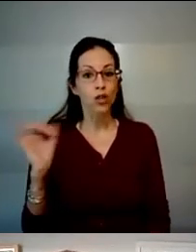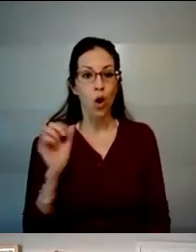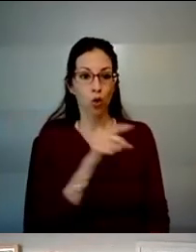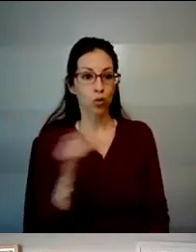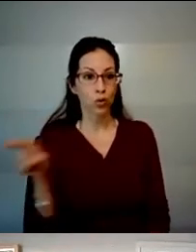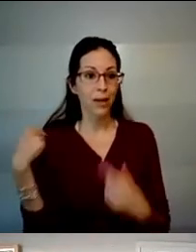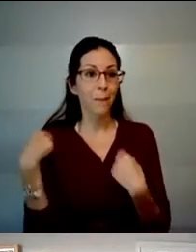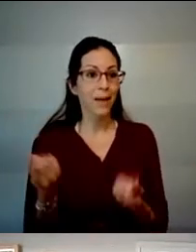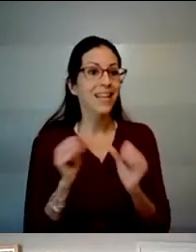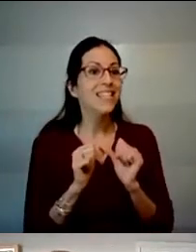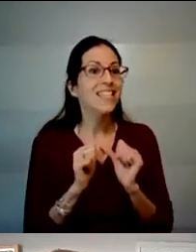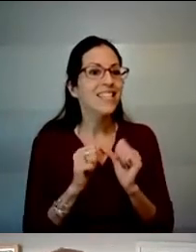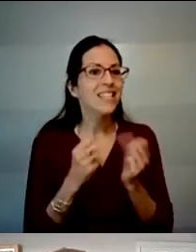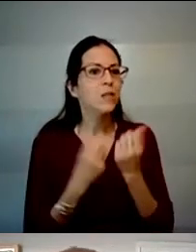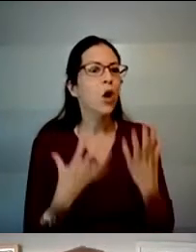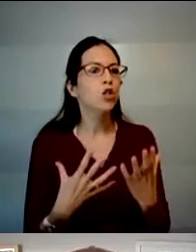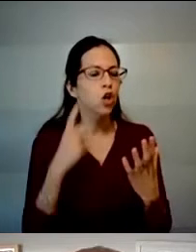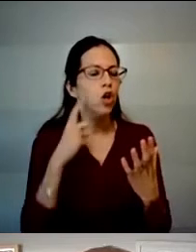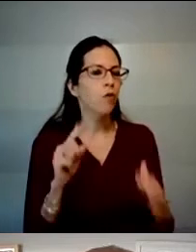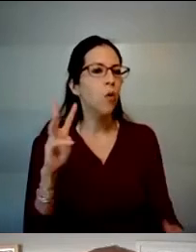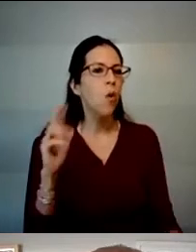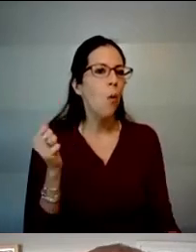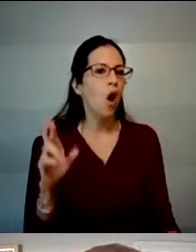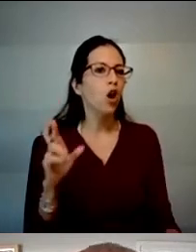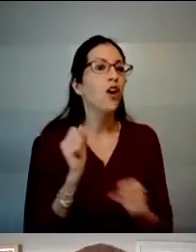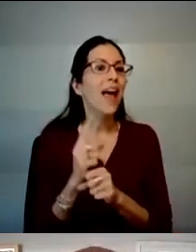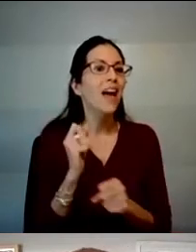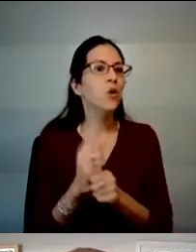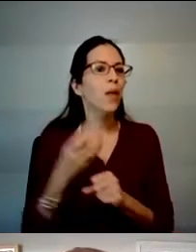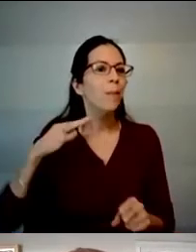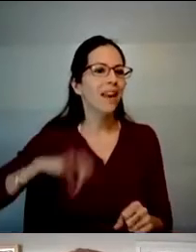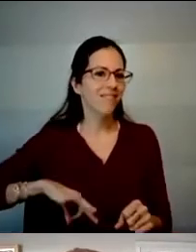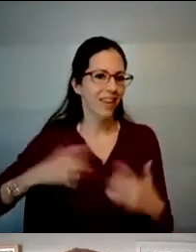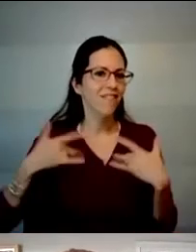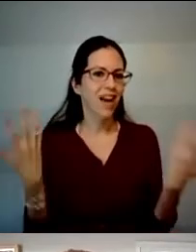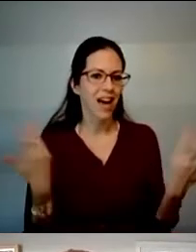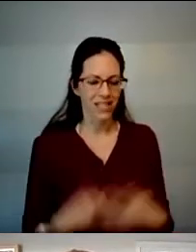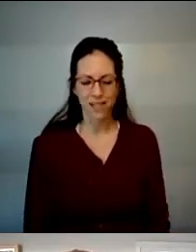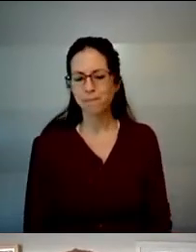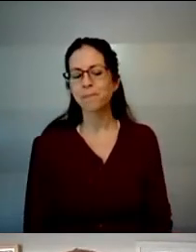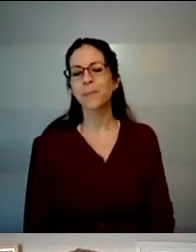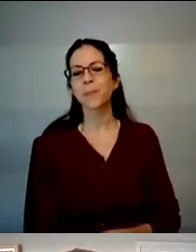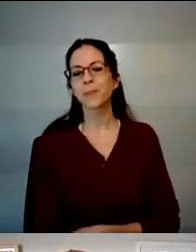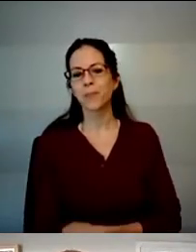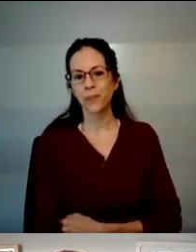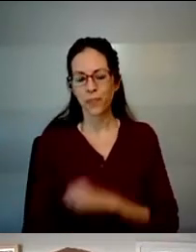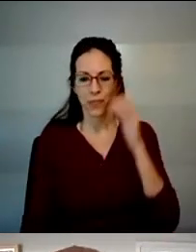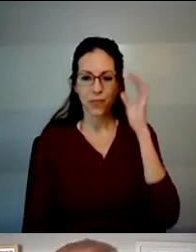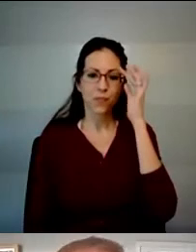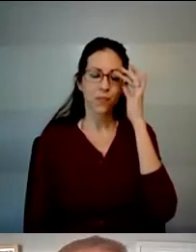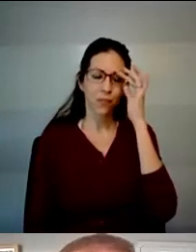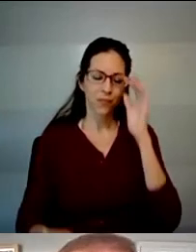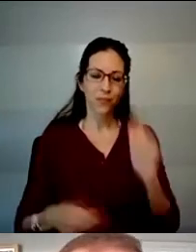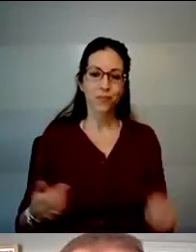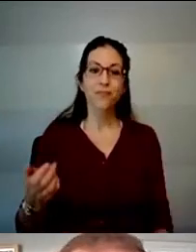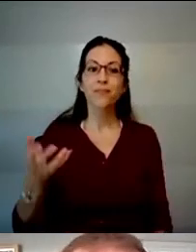consistent sponsor of the Walker's annual benefit event. And in the past, we've called